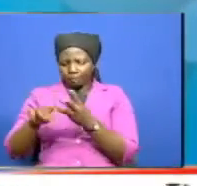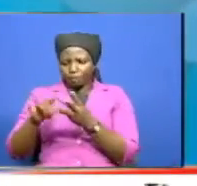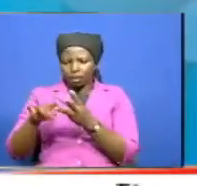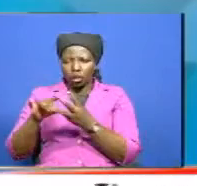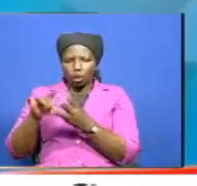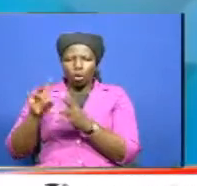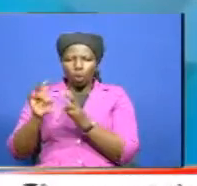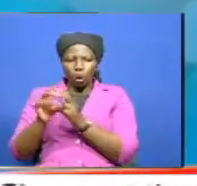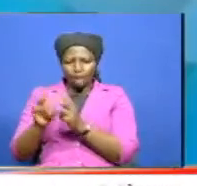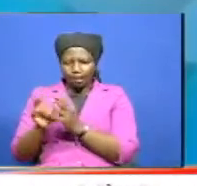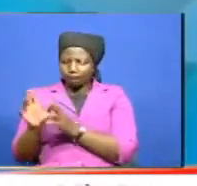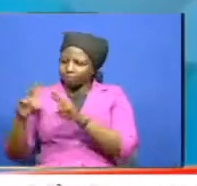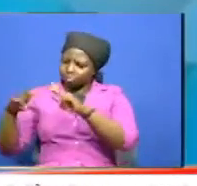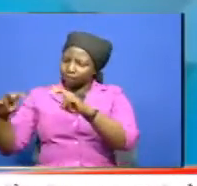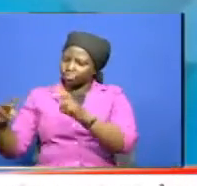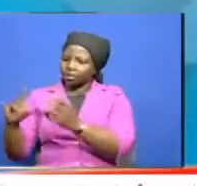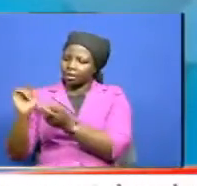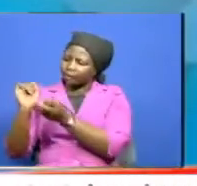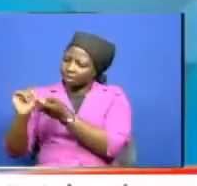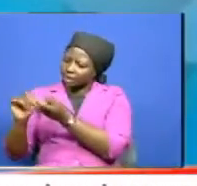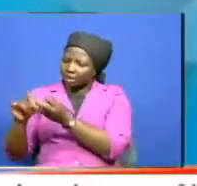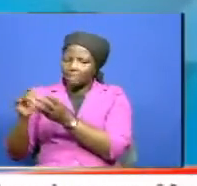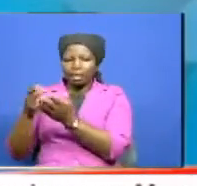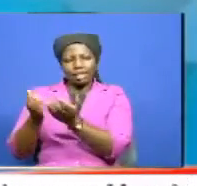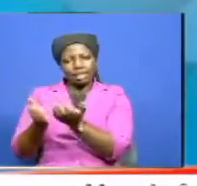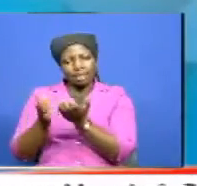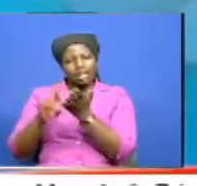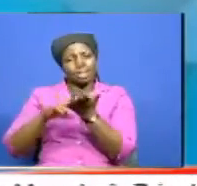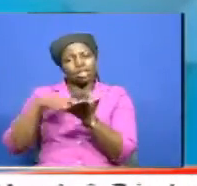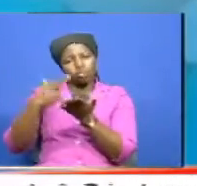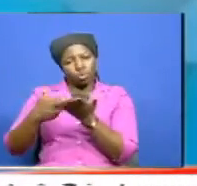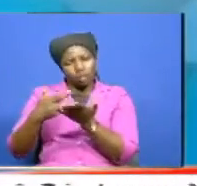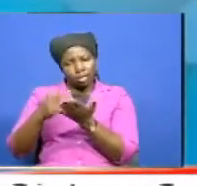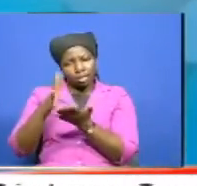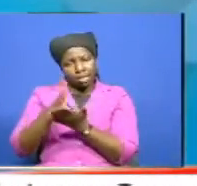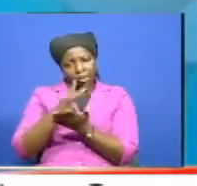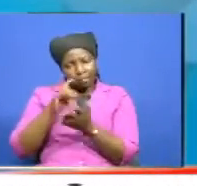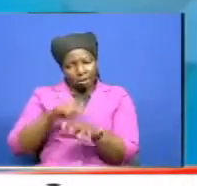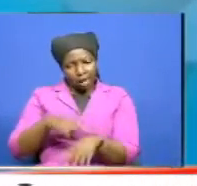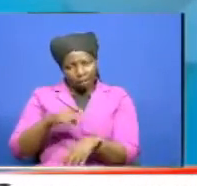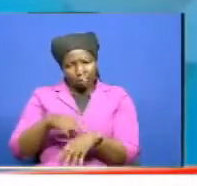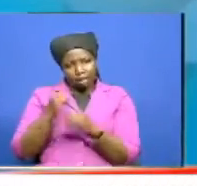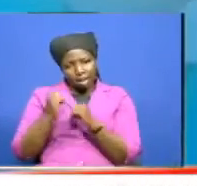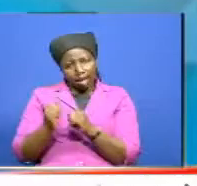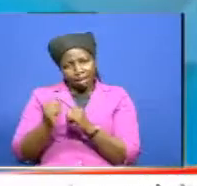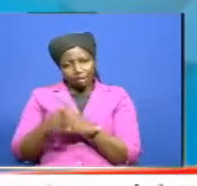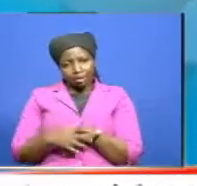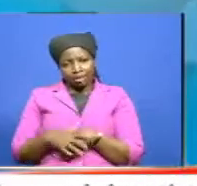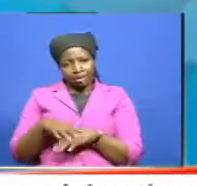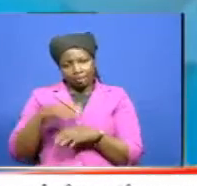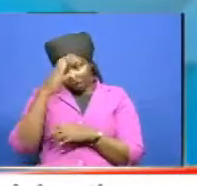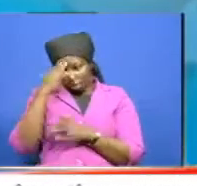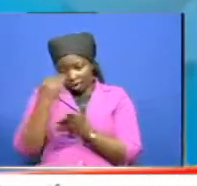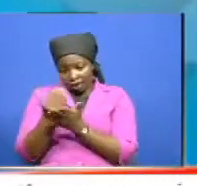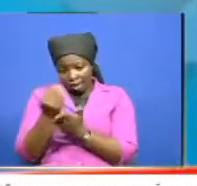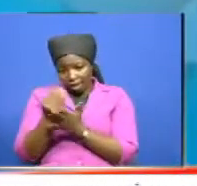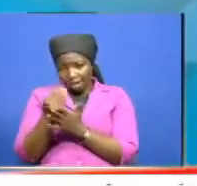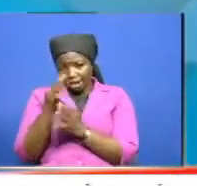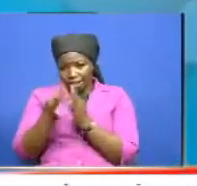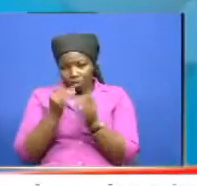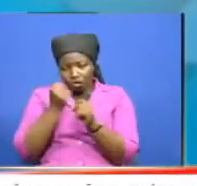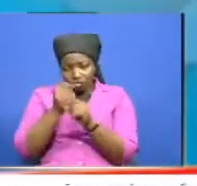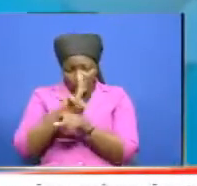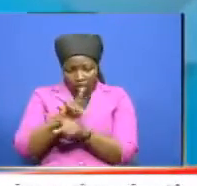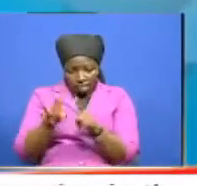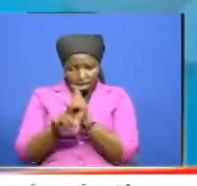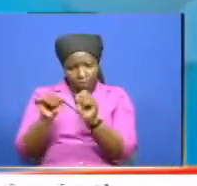resources, you know, sometimes materialistic and sometimes financially. You know, if you're going to do everything possible to keep your players safe, then you